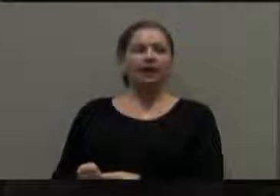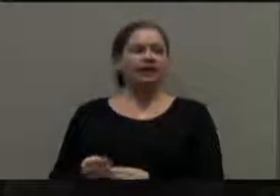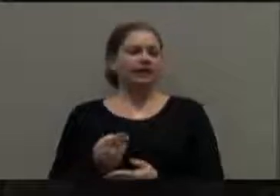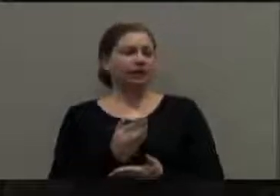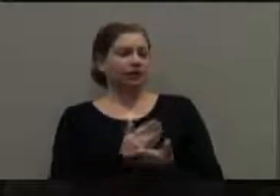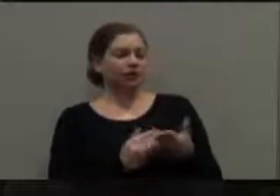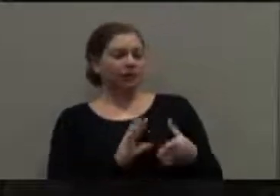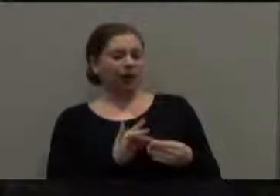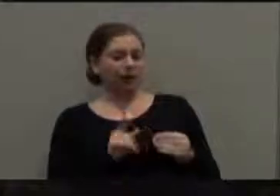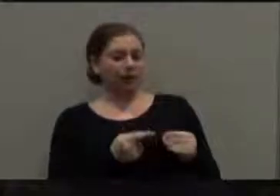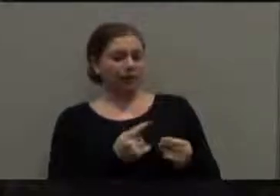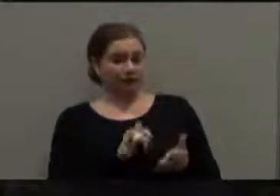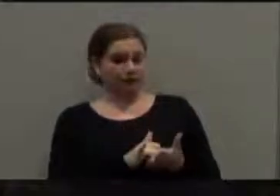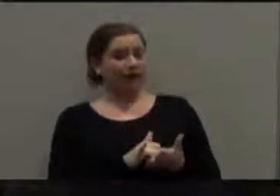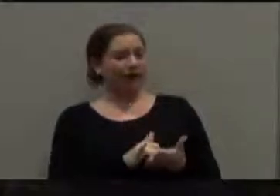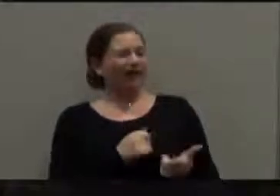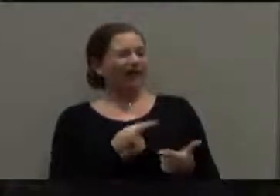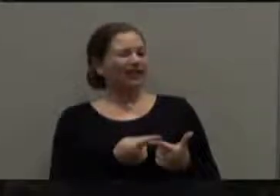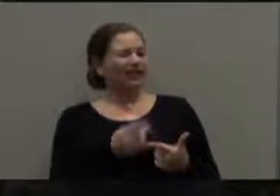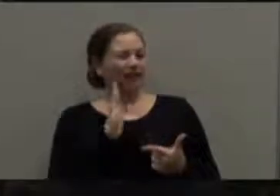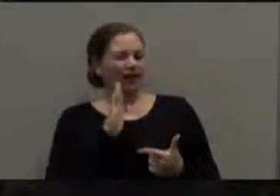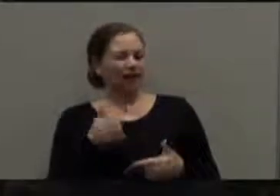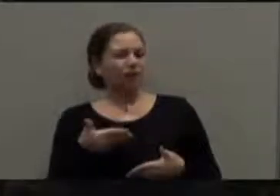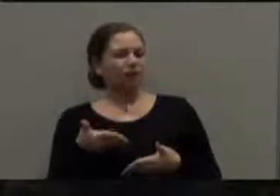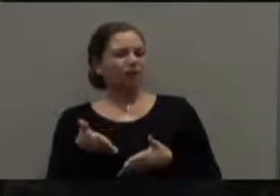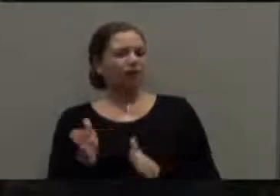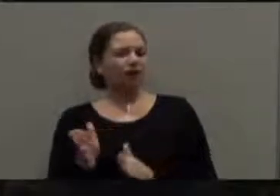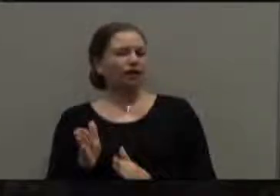on that, and I'll let Mr. Dupler speak to it.